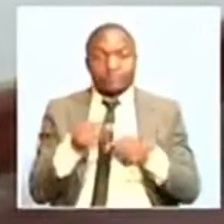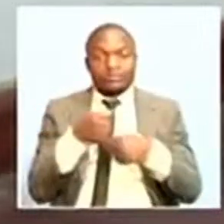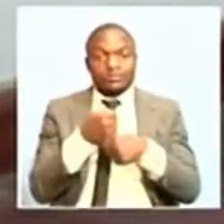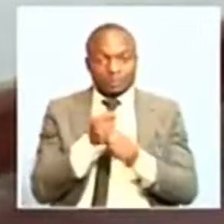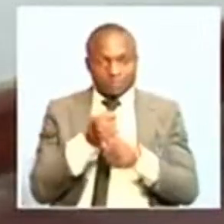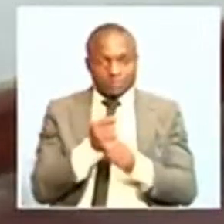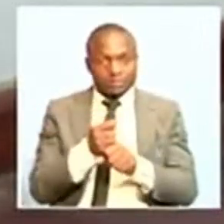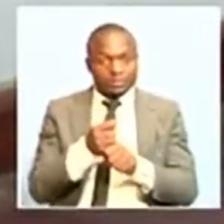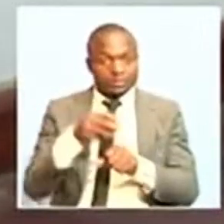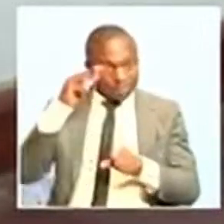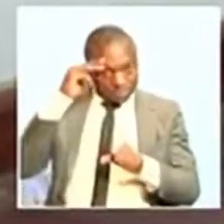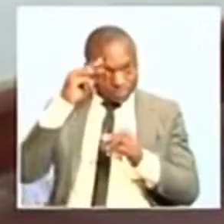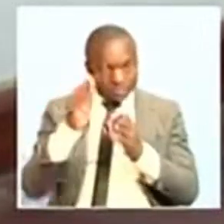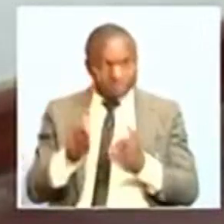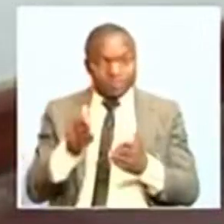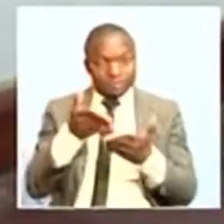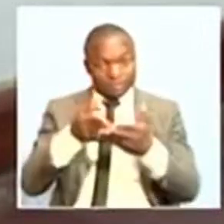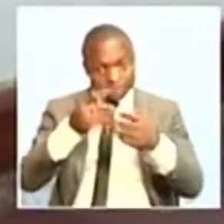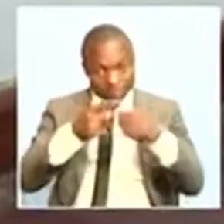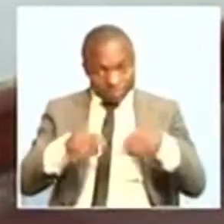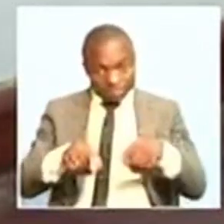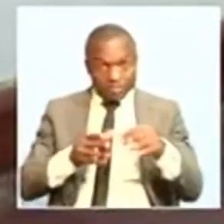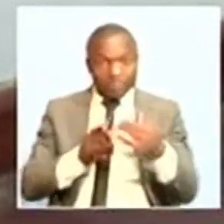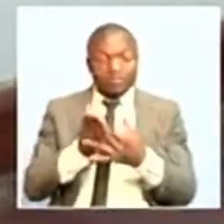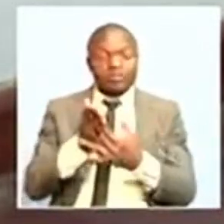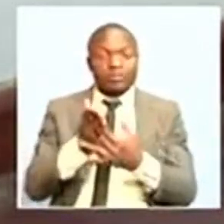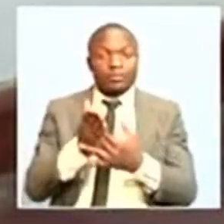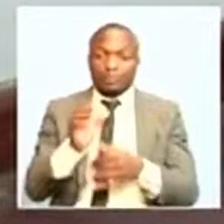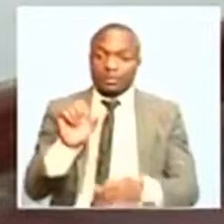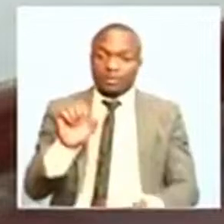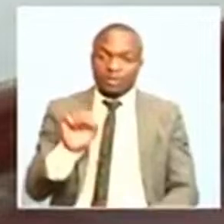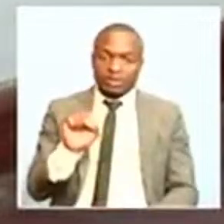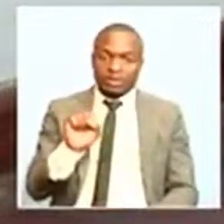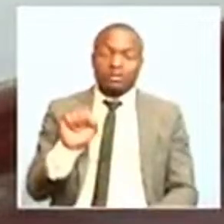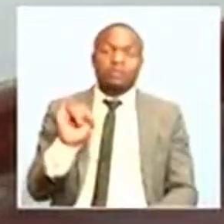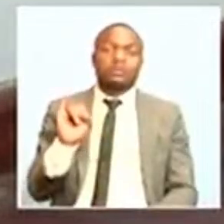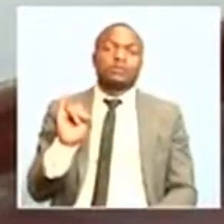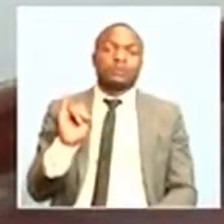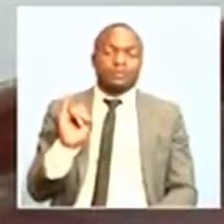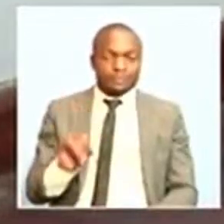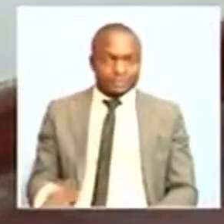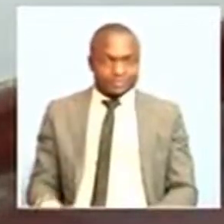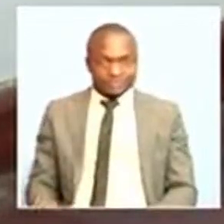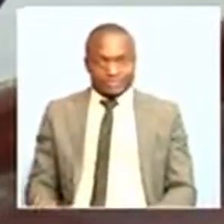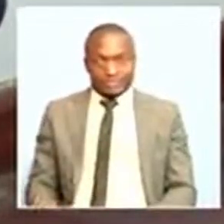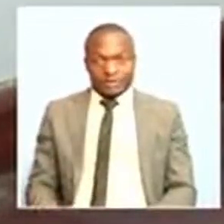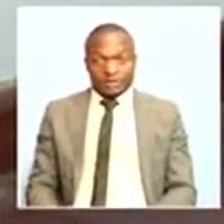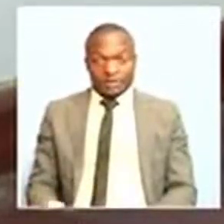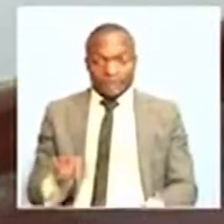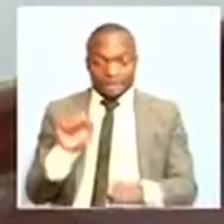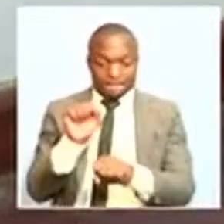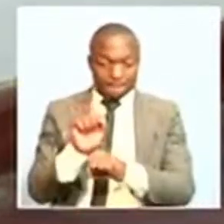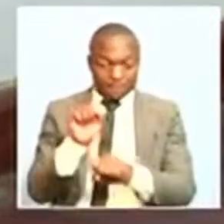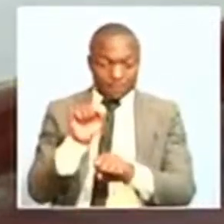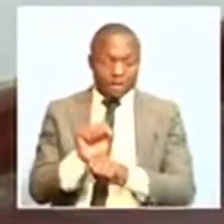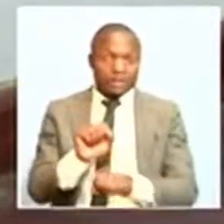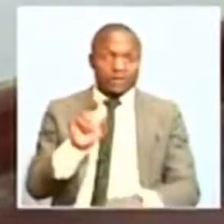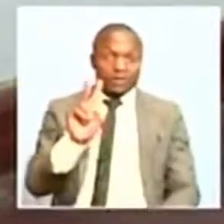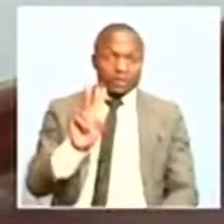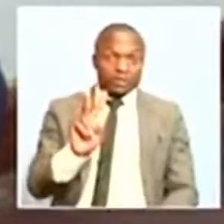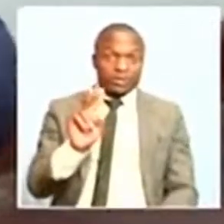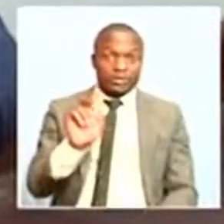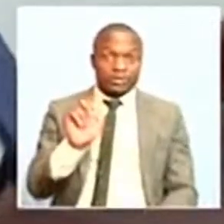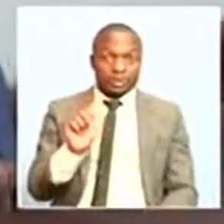Minister, and these are done through the statutory instruments. In terms of performance of VAT, we